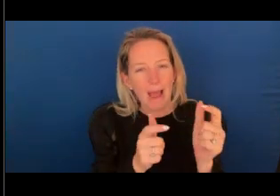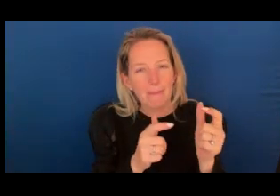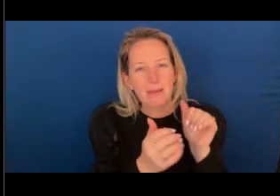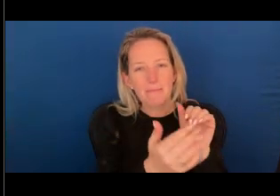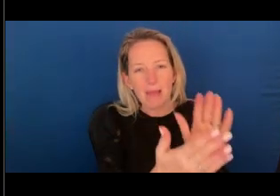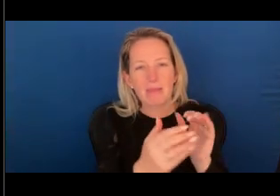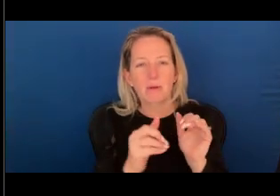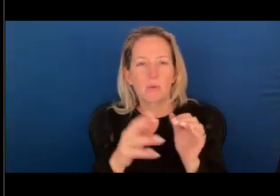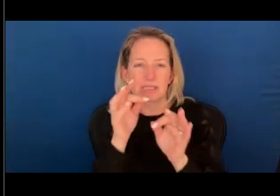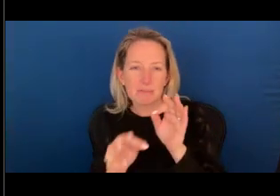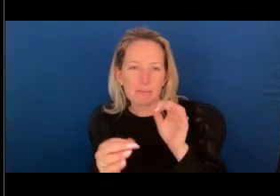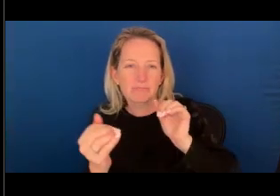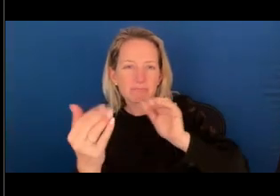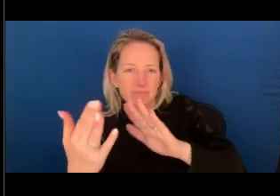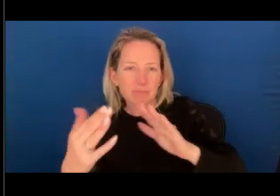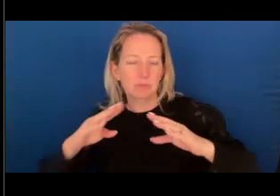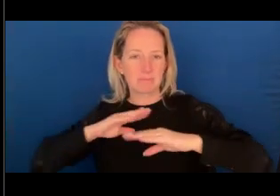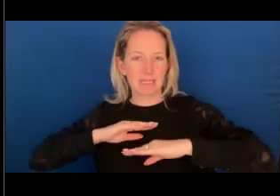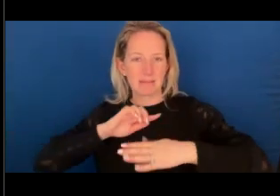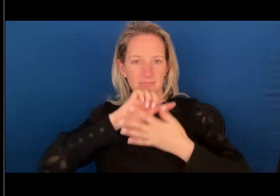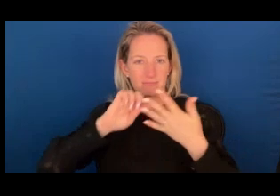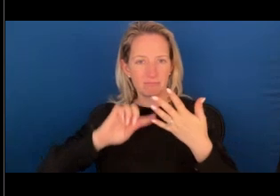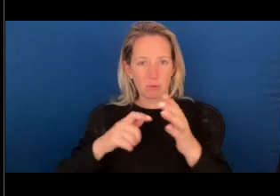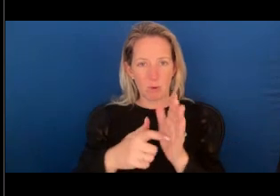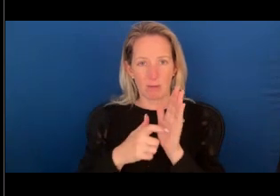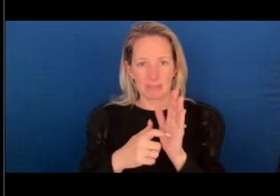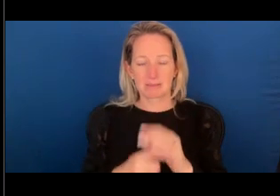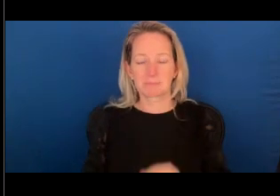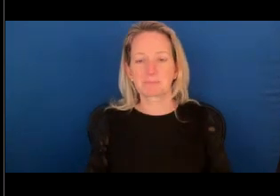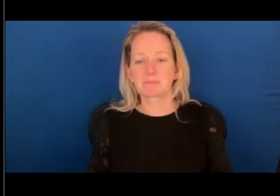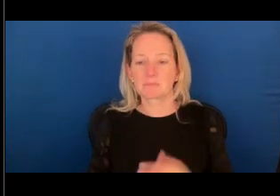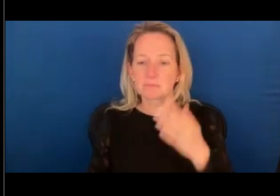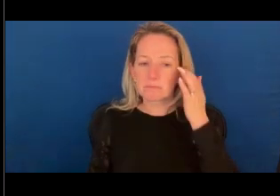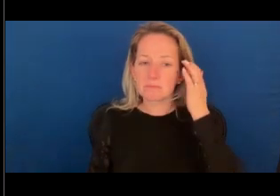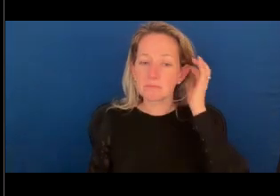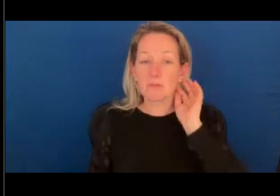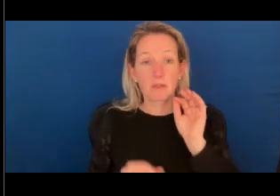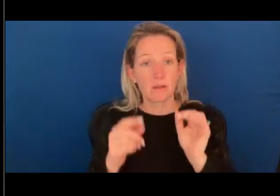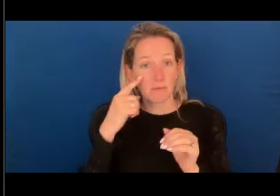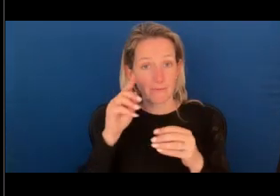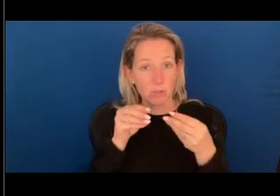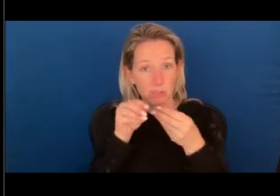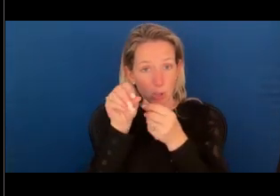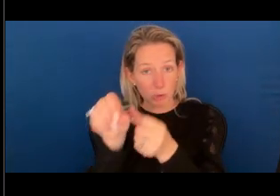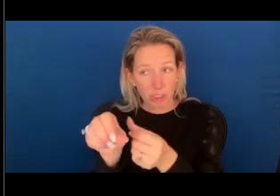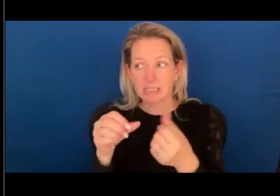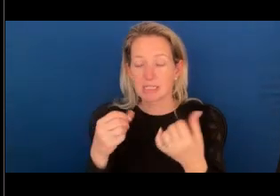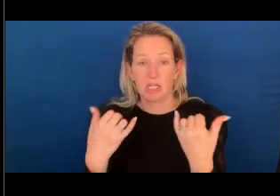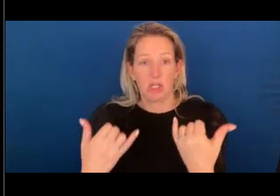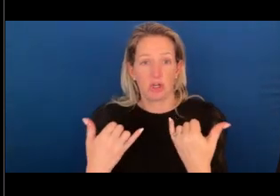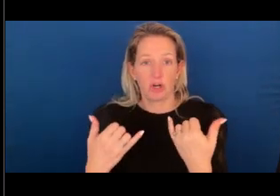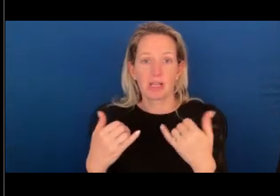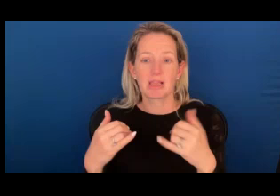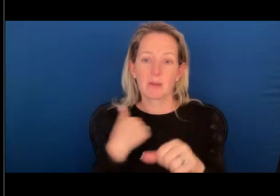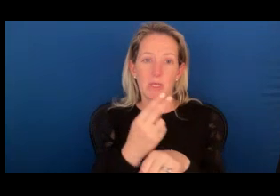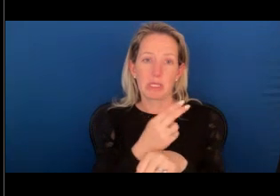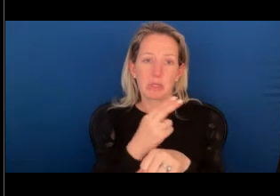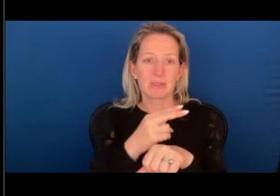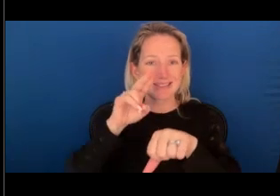those requirements. On the other hand, in terms of solutions, currently we have some sort of nature-based solutions